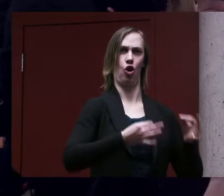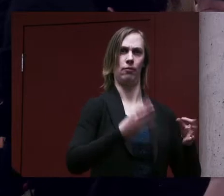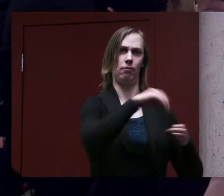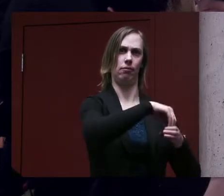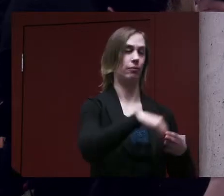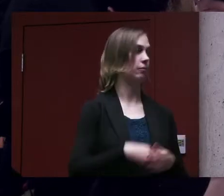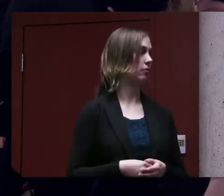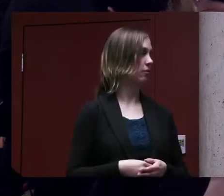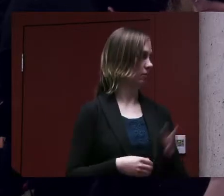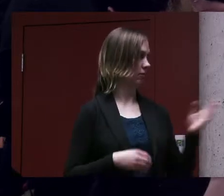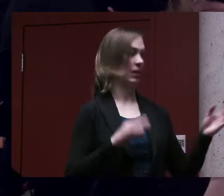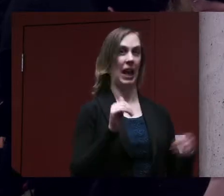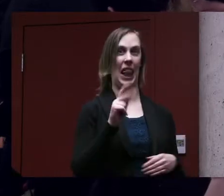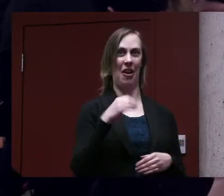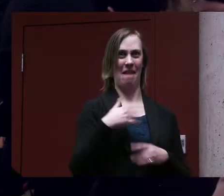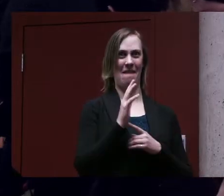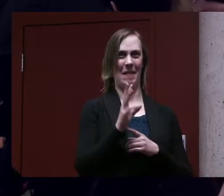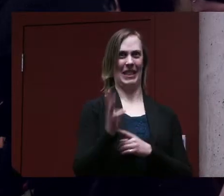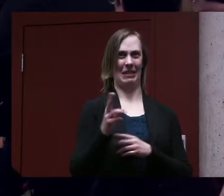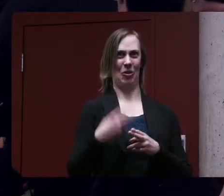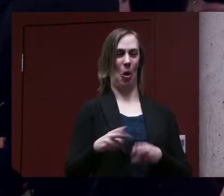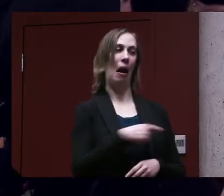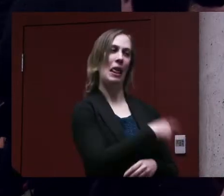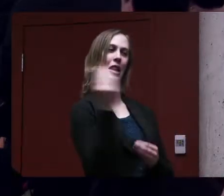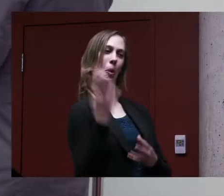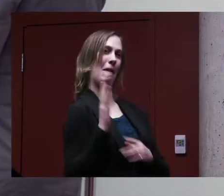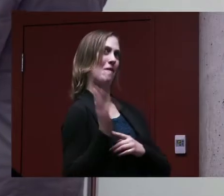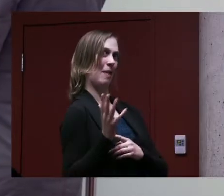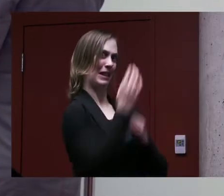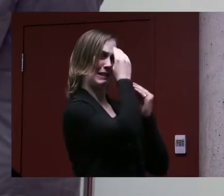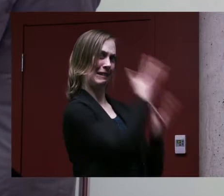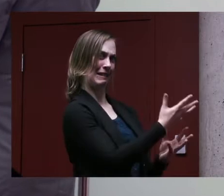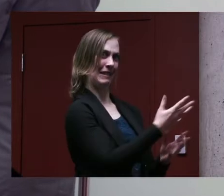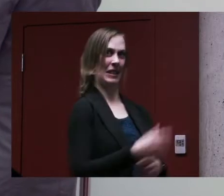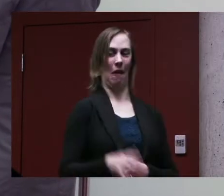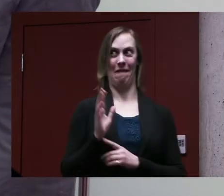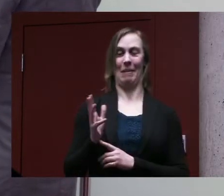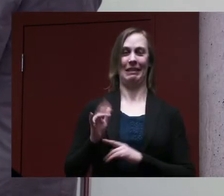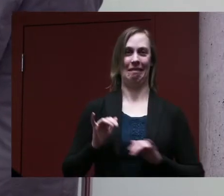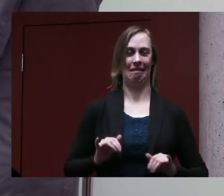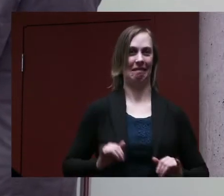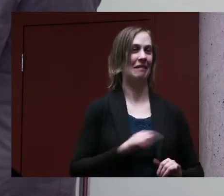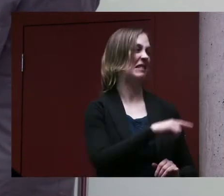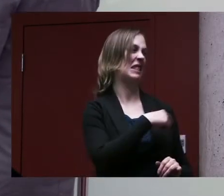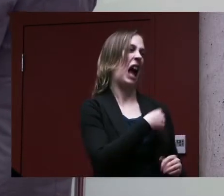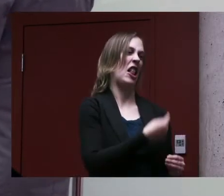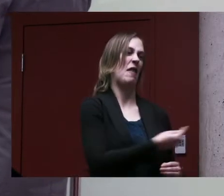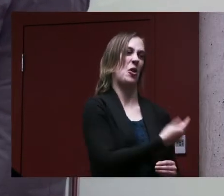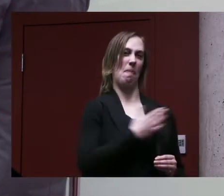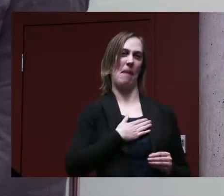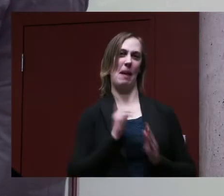In brief, and I have 5 or 6 minutes to do this, so it should be no Hold problem. 5. I'll give you a minute.